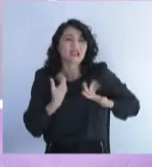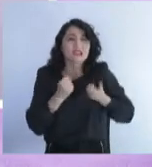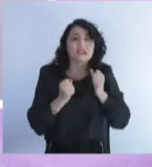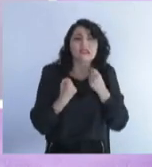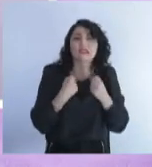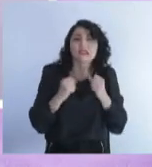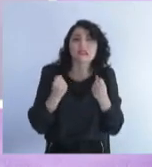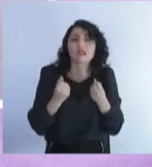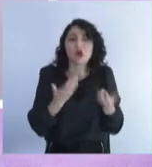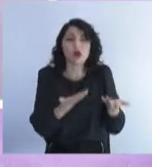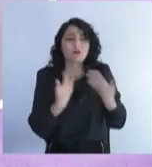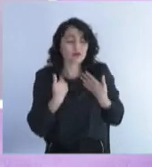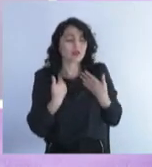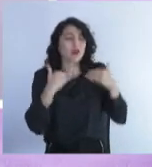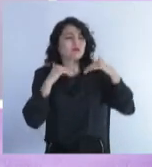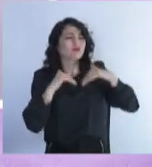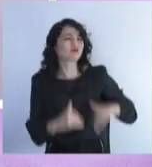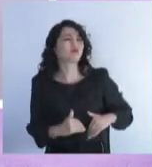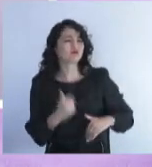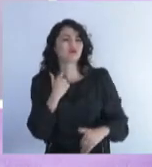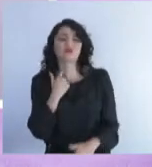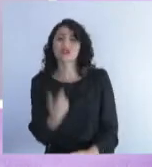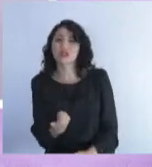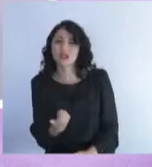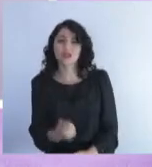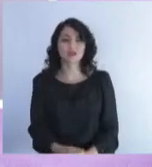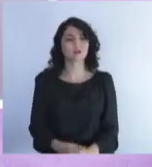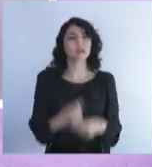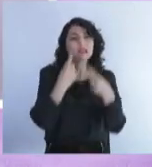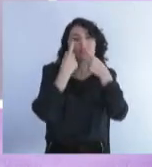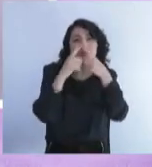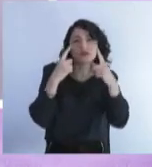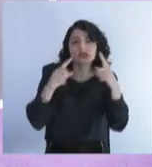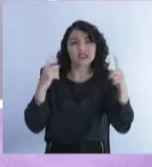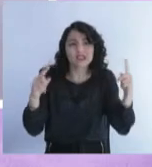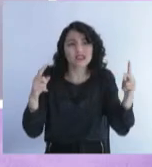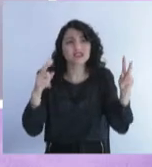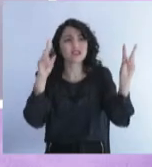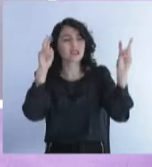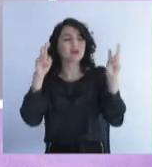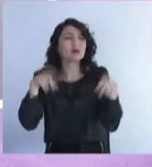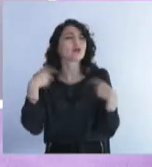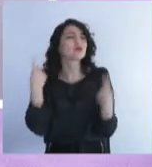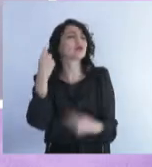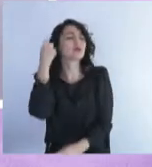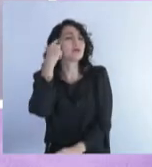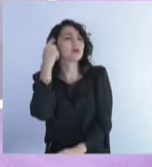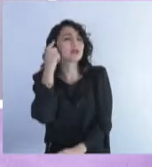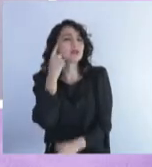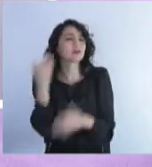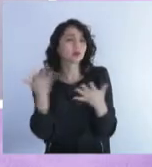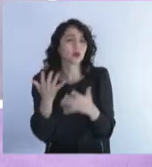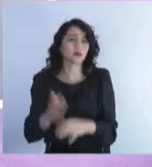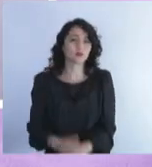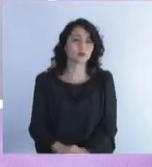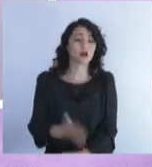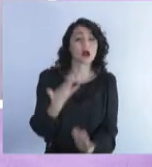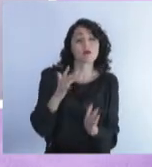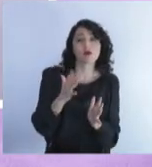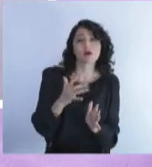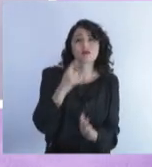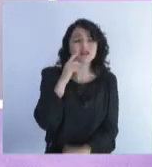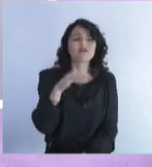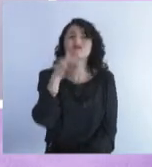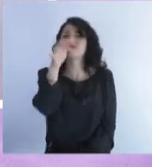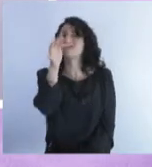makes us depressed. It's not the events themselves, it's how we think about them. We may think,